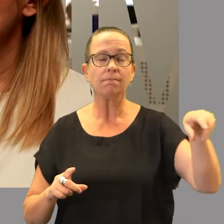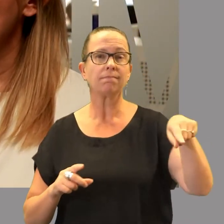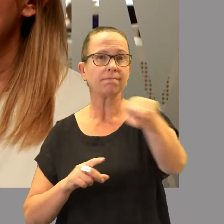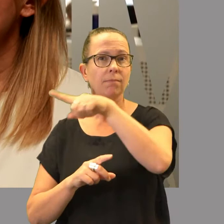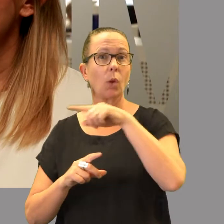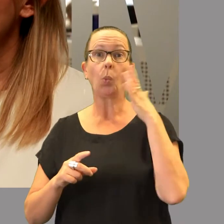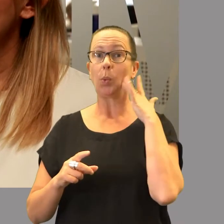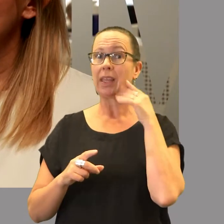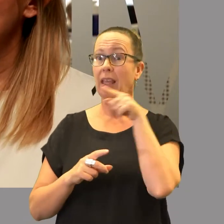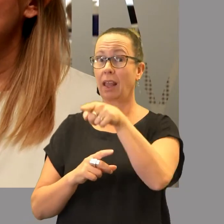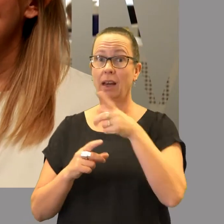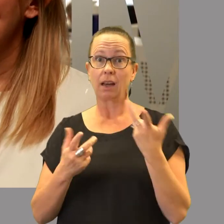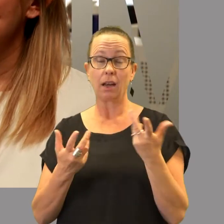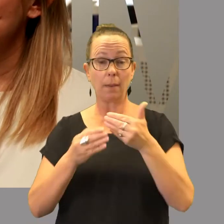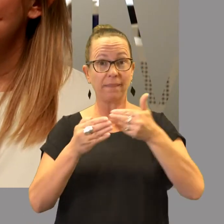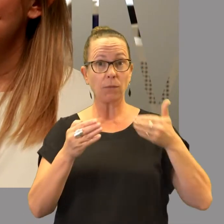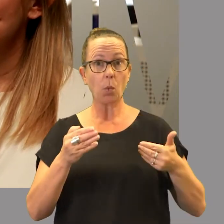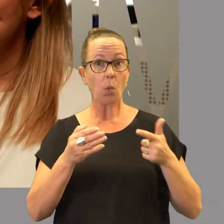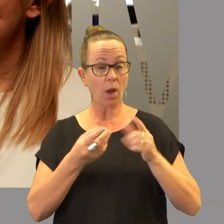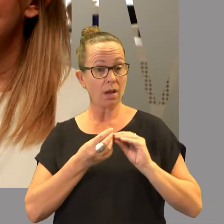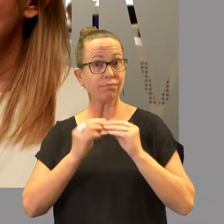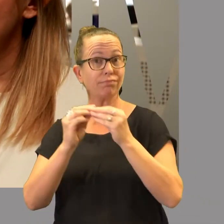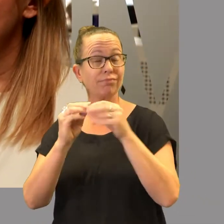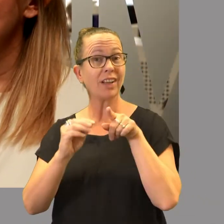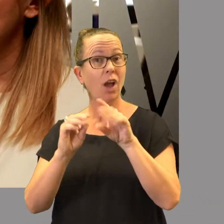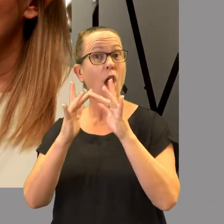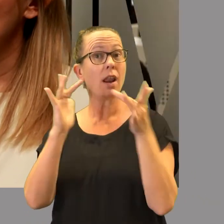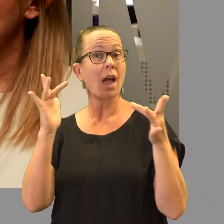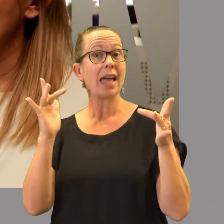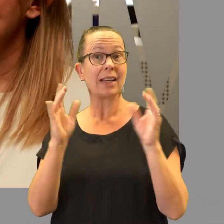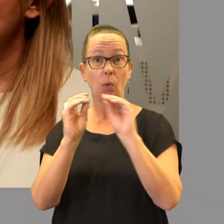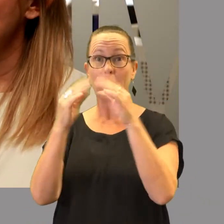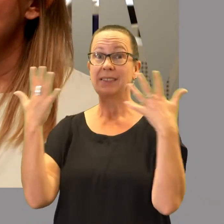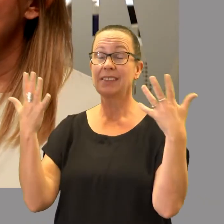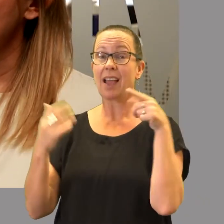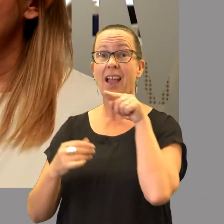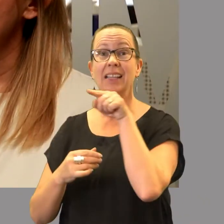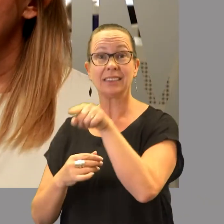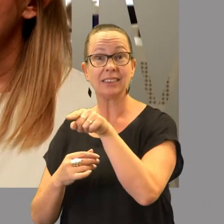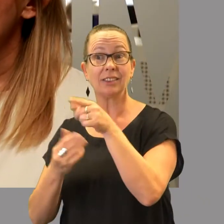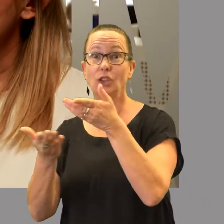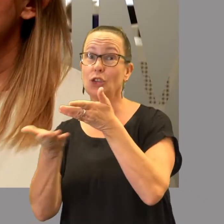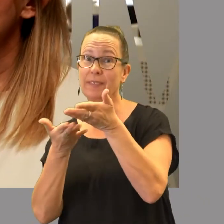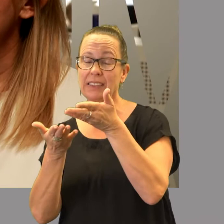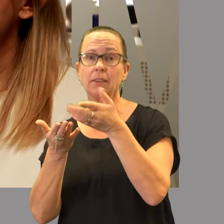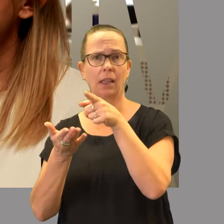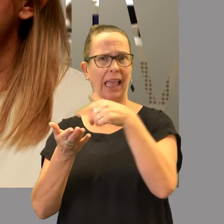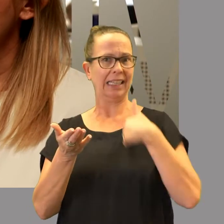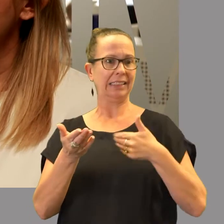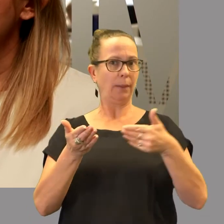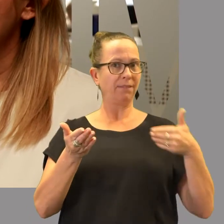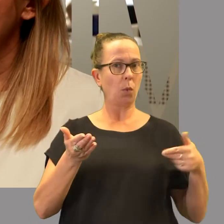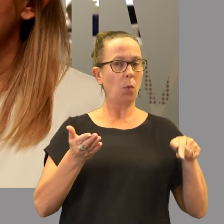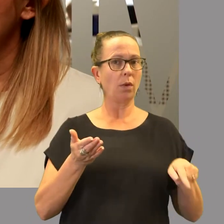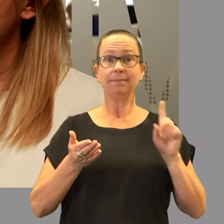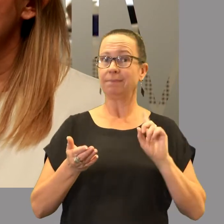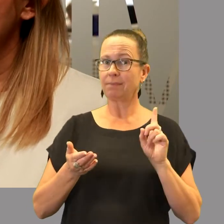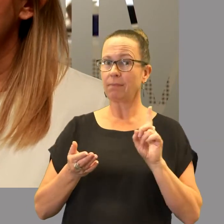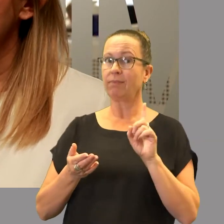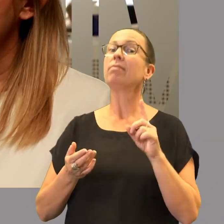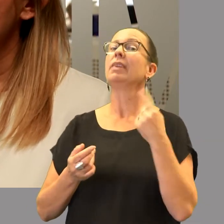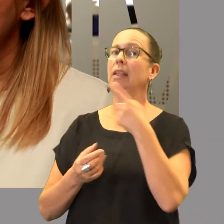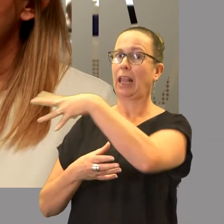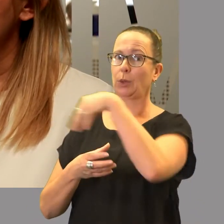to ensure that as you're building out your digital service delivery and your online service delivery, to really start from the get-go